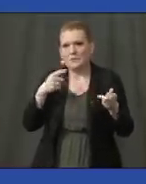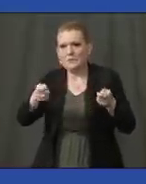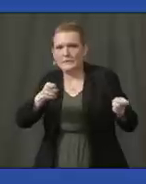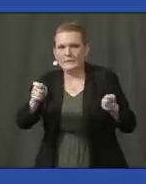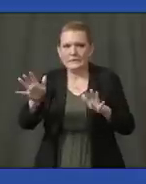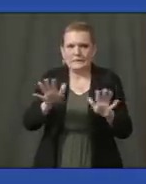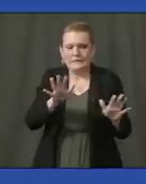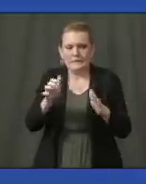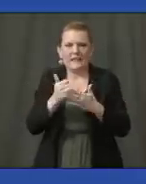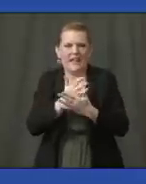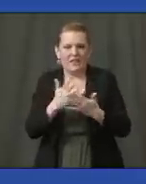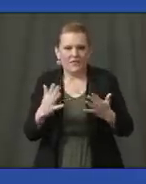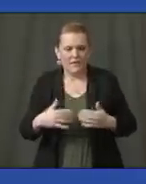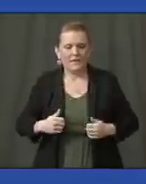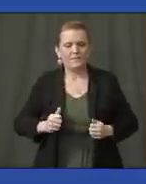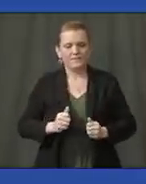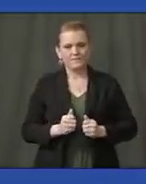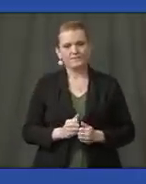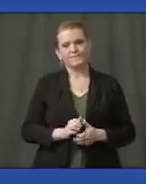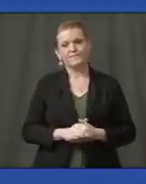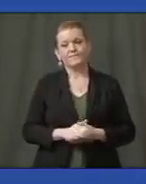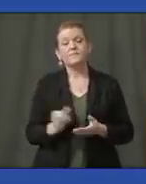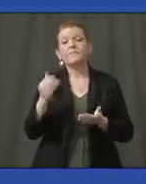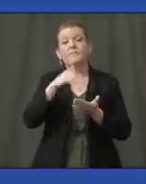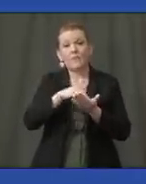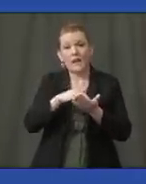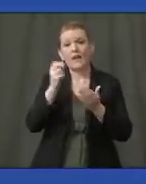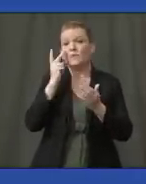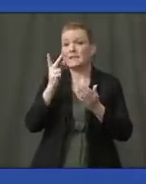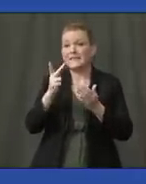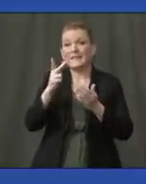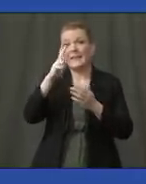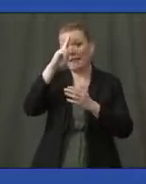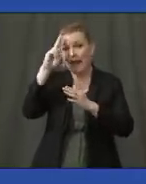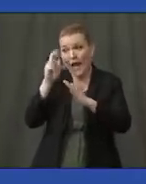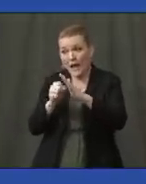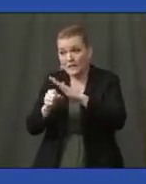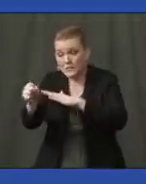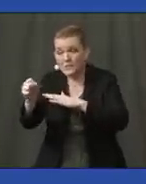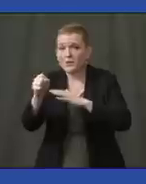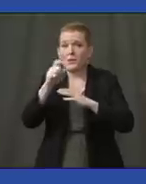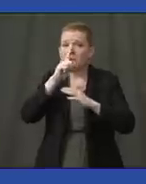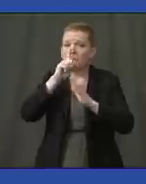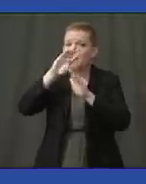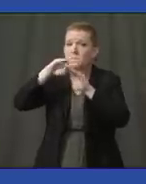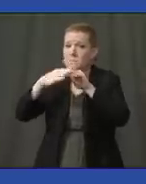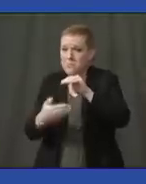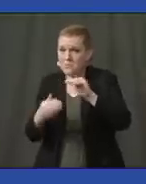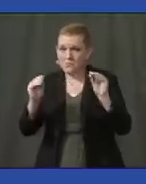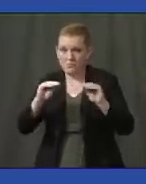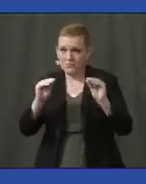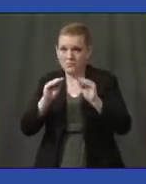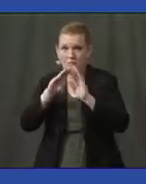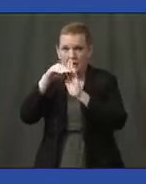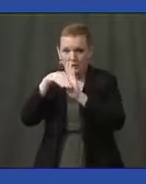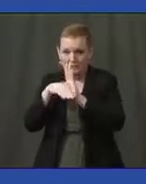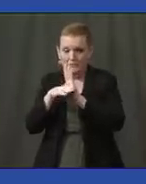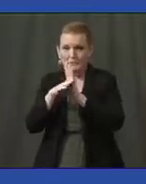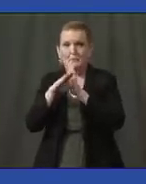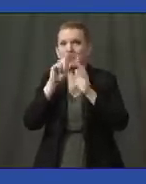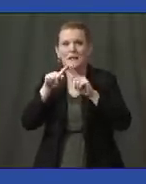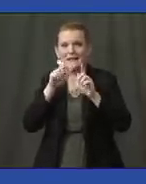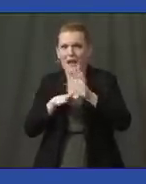Again, you can see that while the hospitalizations are not going down, they're not going up faster, and I got to give a shout out. We've got